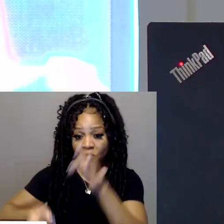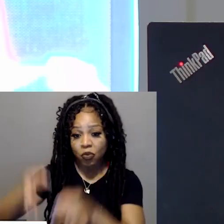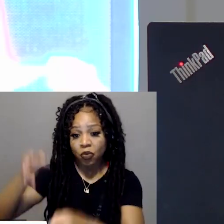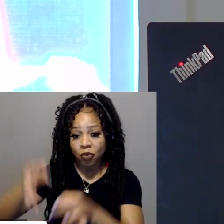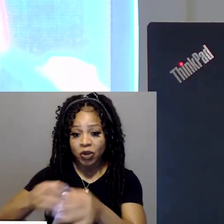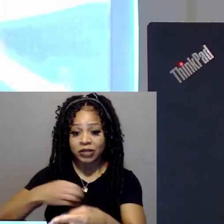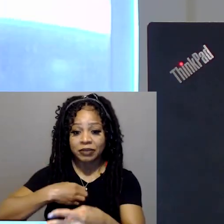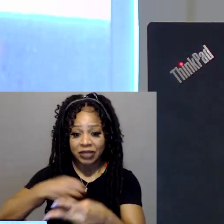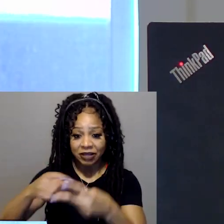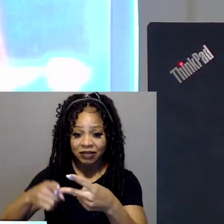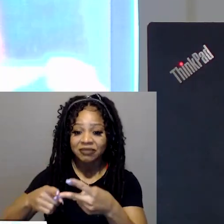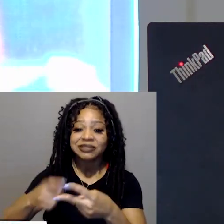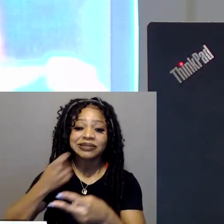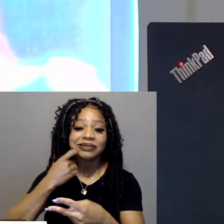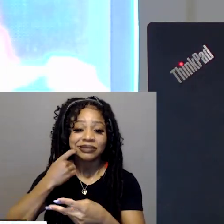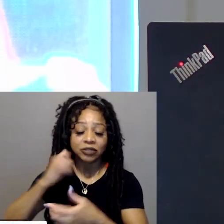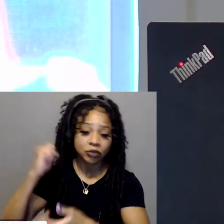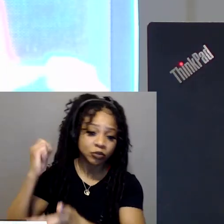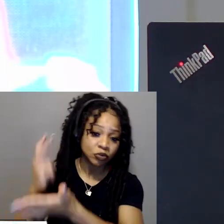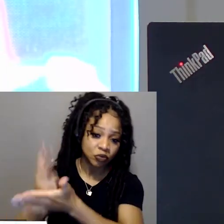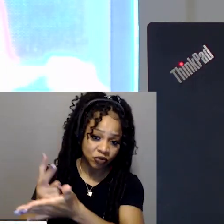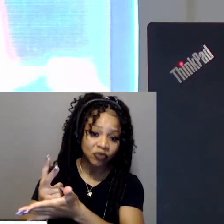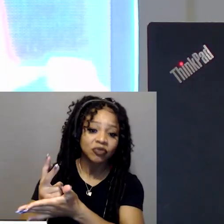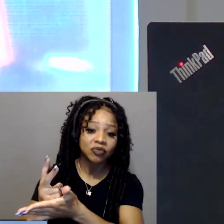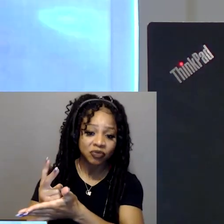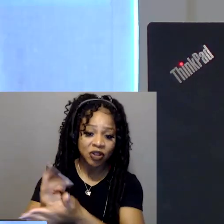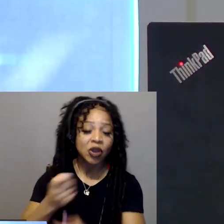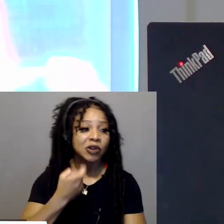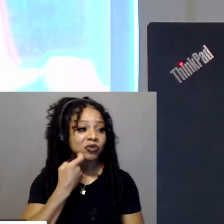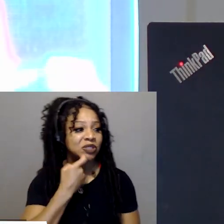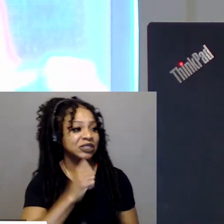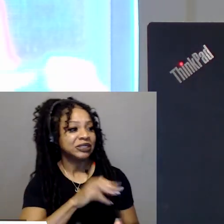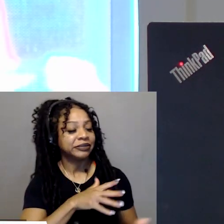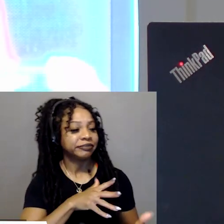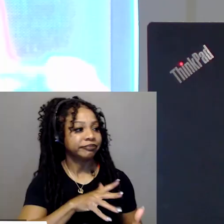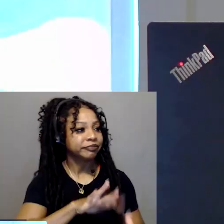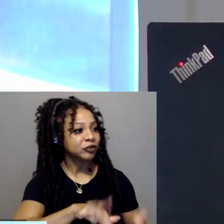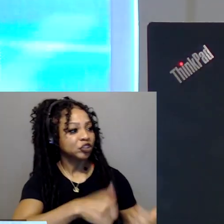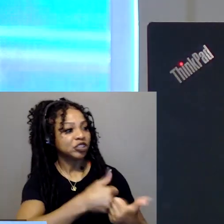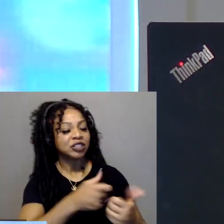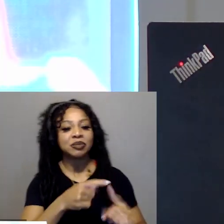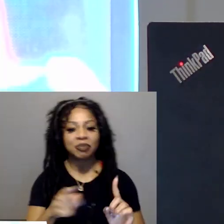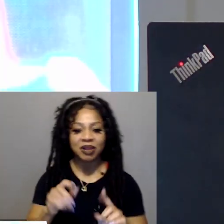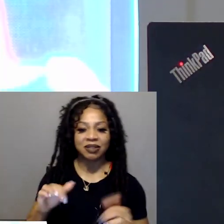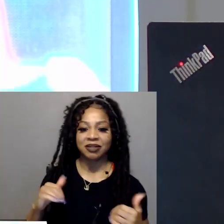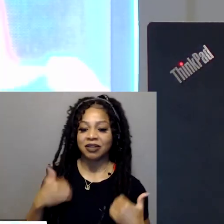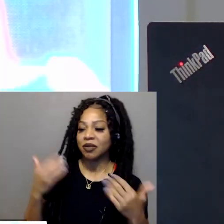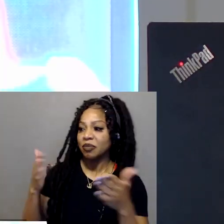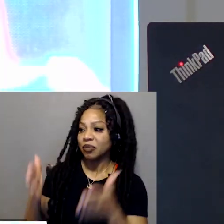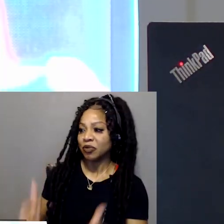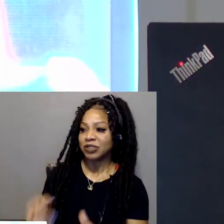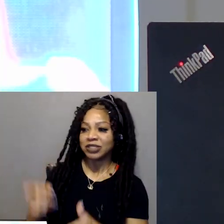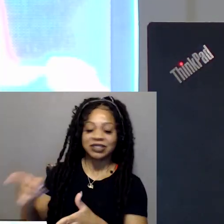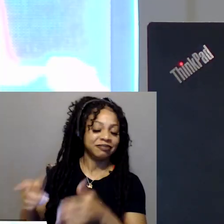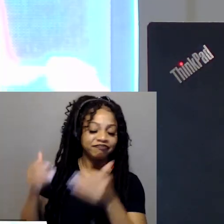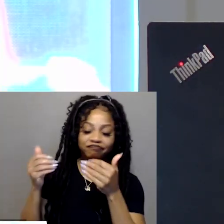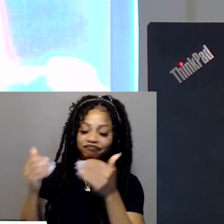Appeal quite recently in a challenge that we were facing, so that young person did get to make their own decisions at